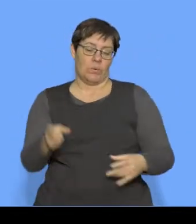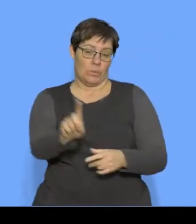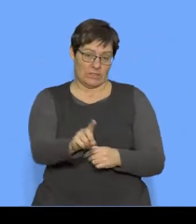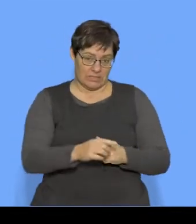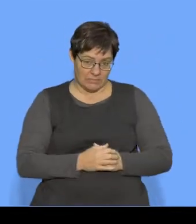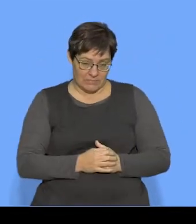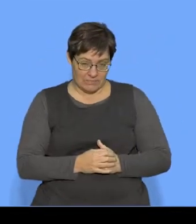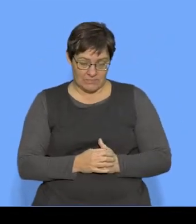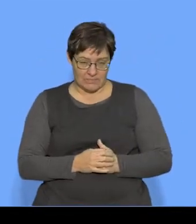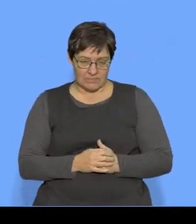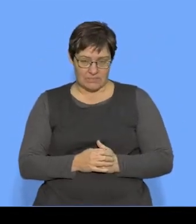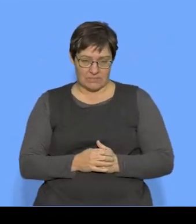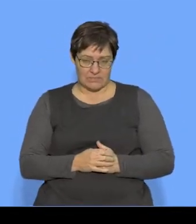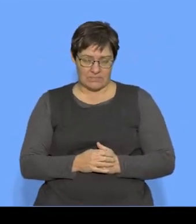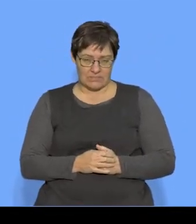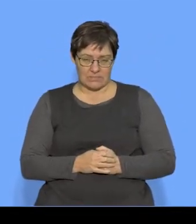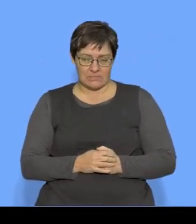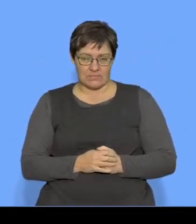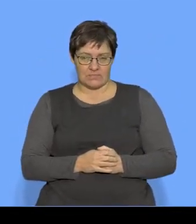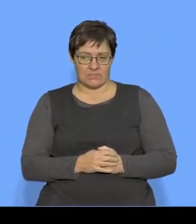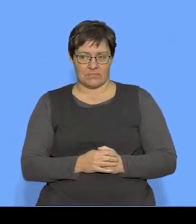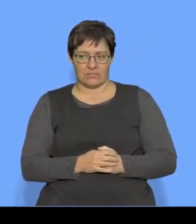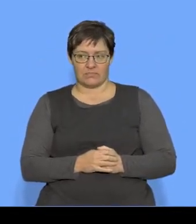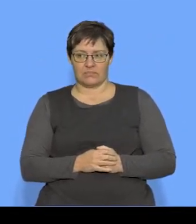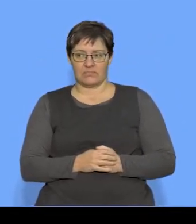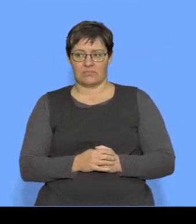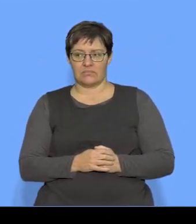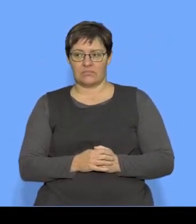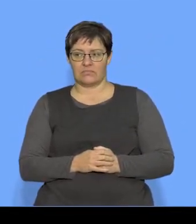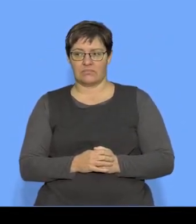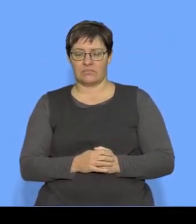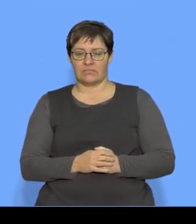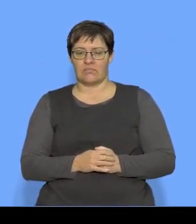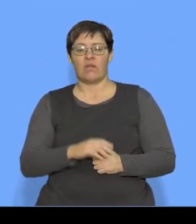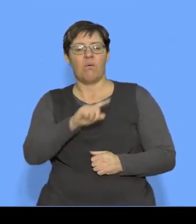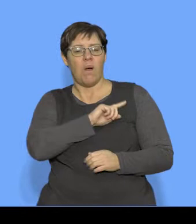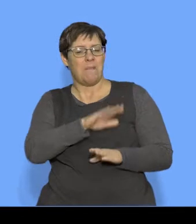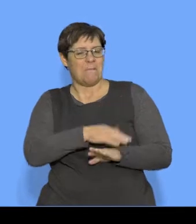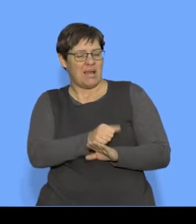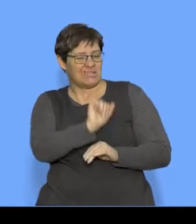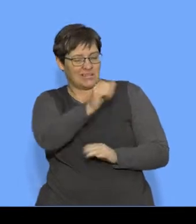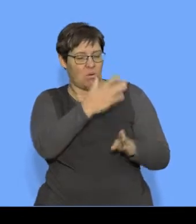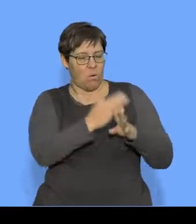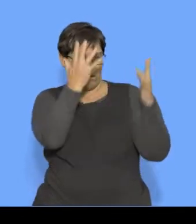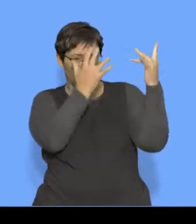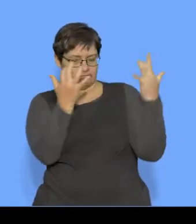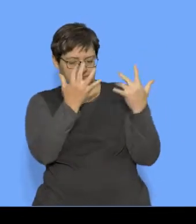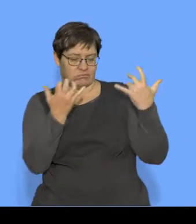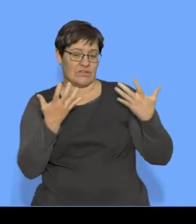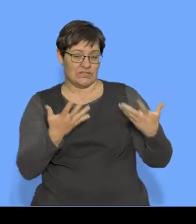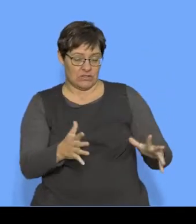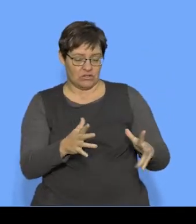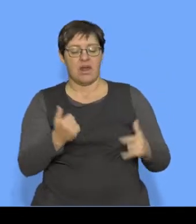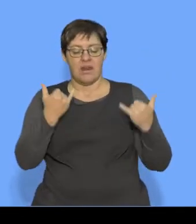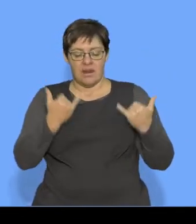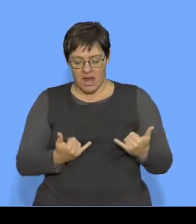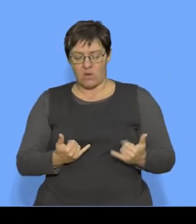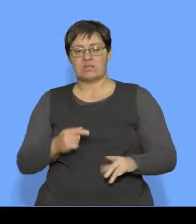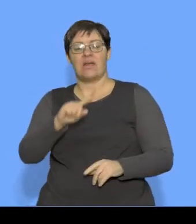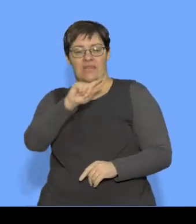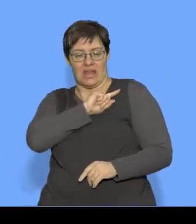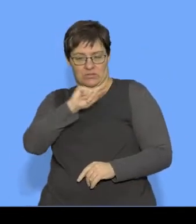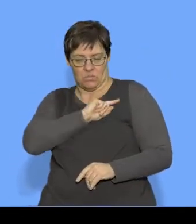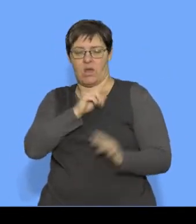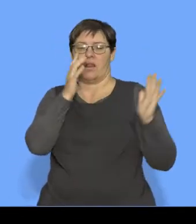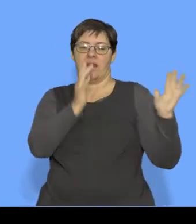right? Based on your working. Based on your working. That's what you are making a conclusion